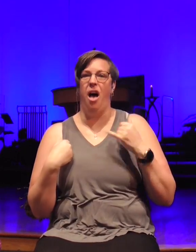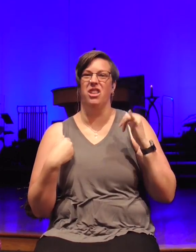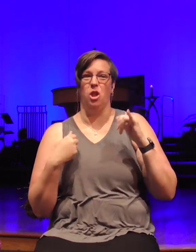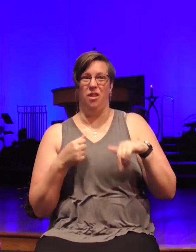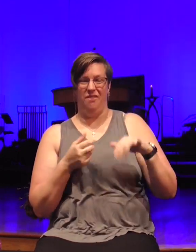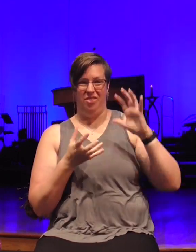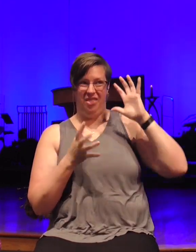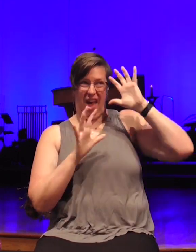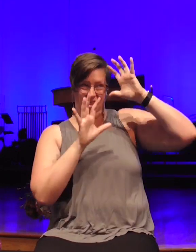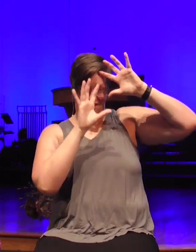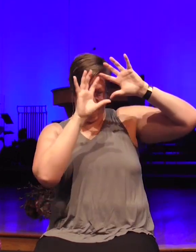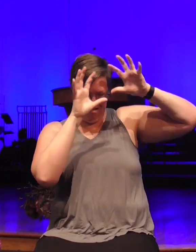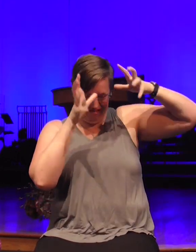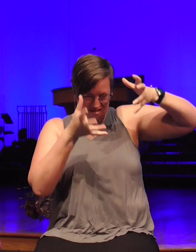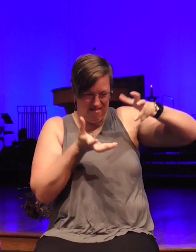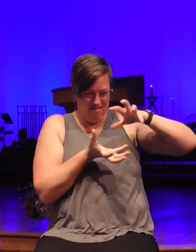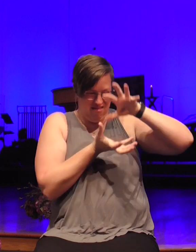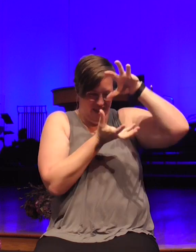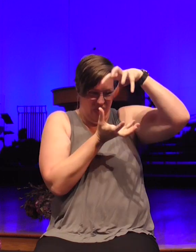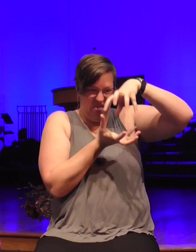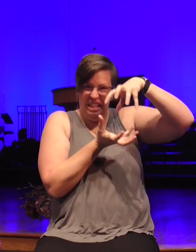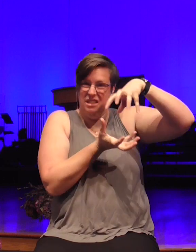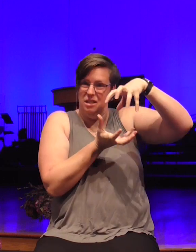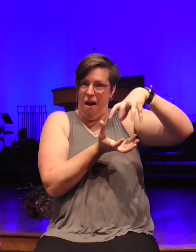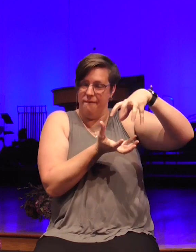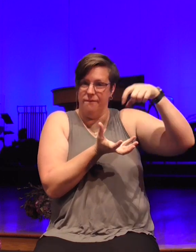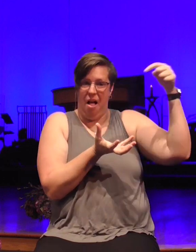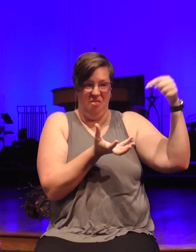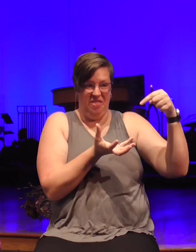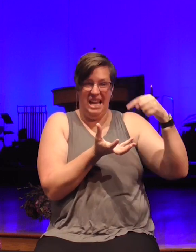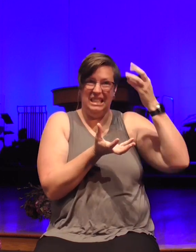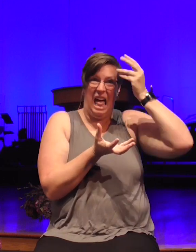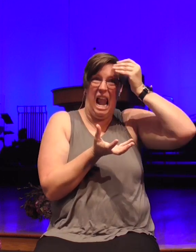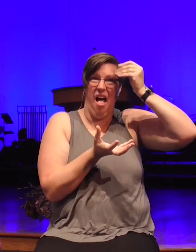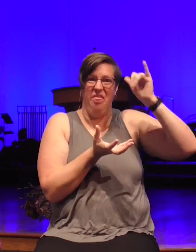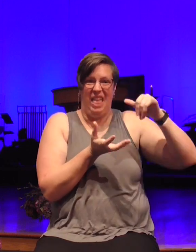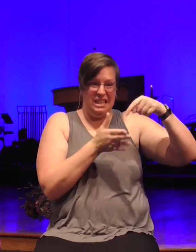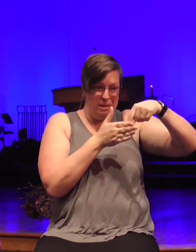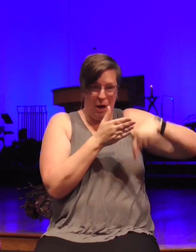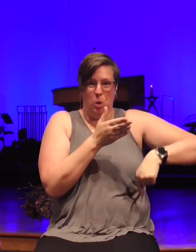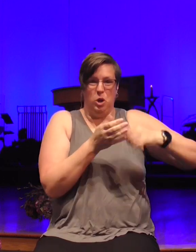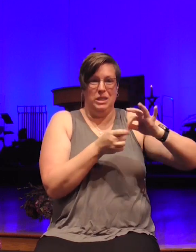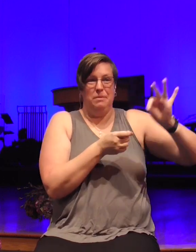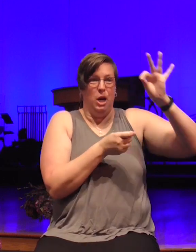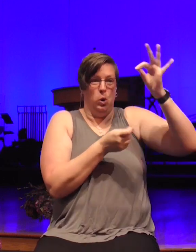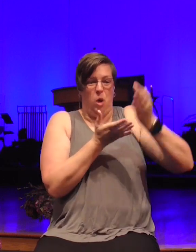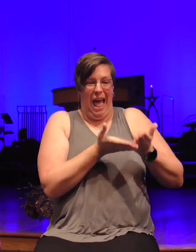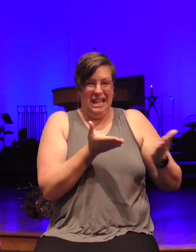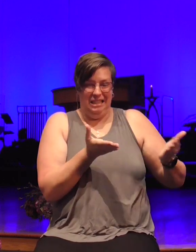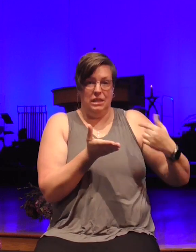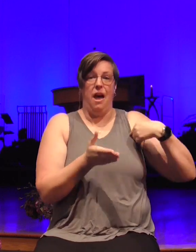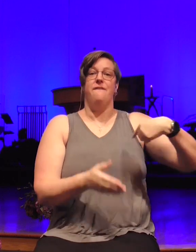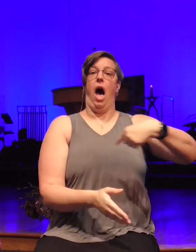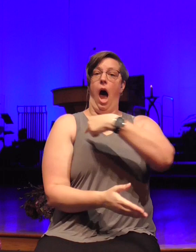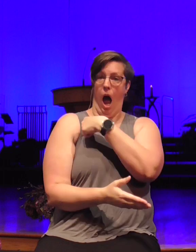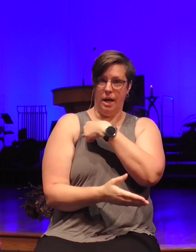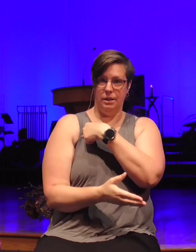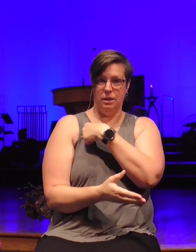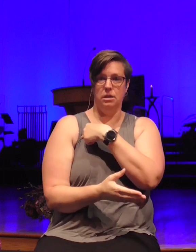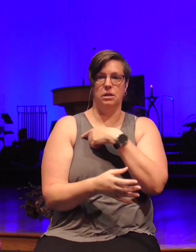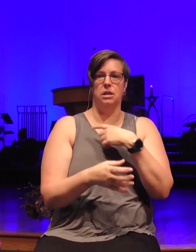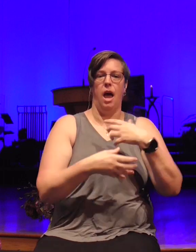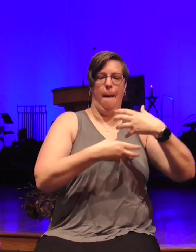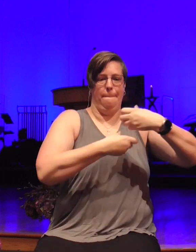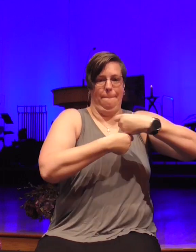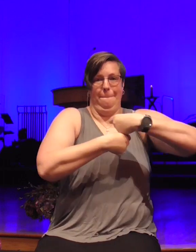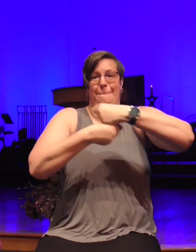together, conscious, subjective, deeply the spiritual essence of us, work to create our reality such that